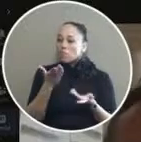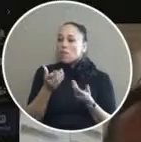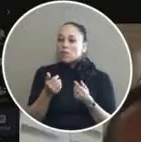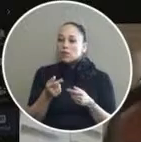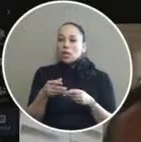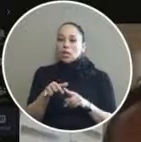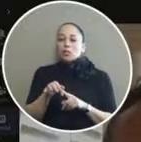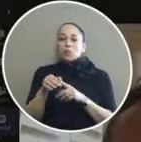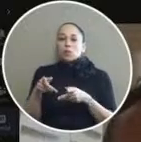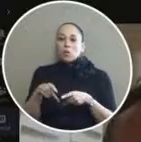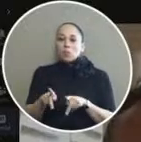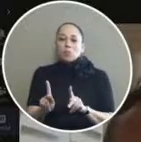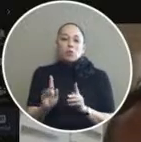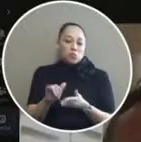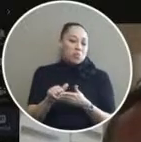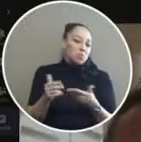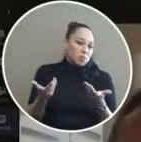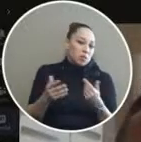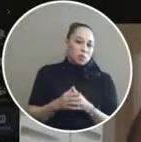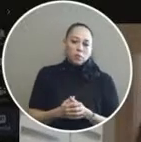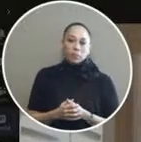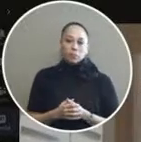ground there that we could take advantage of.